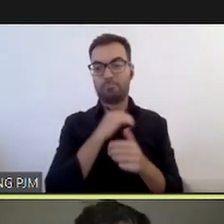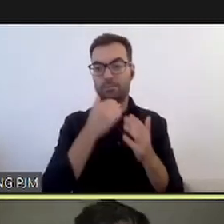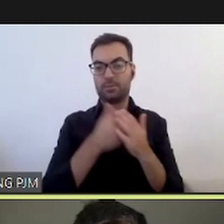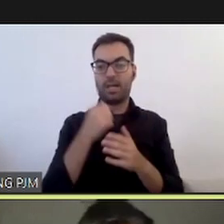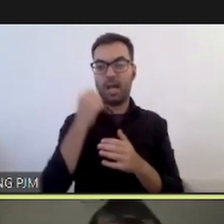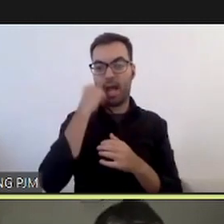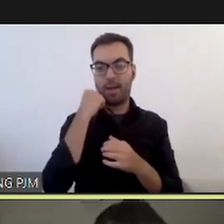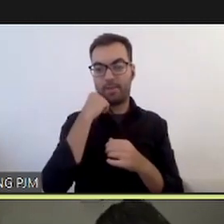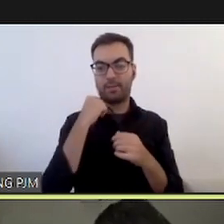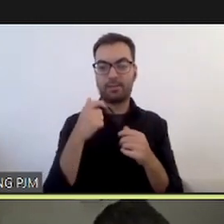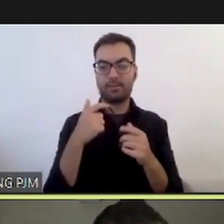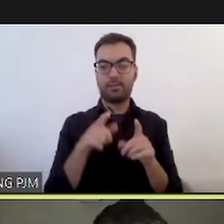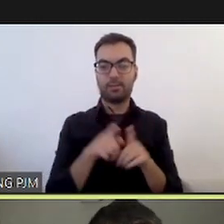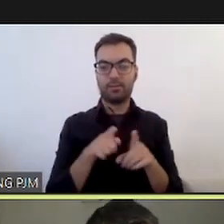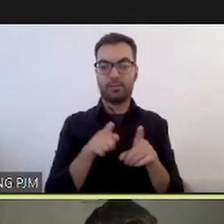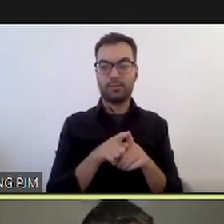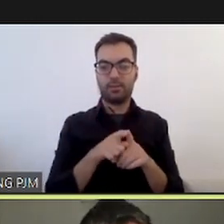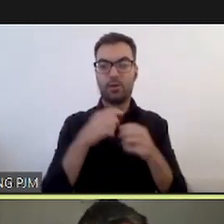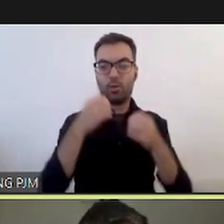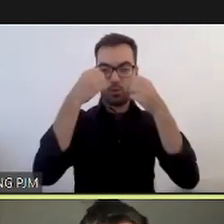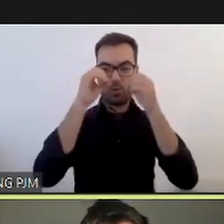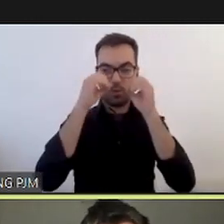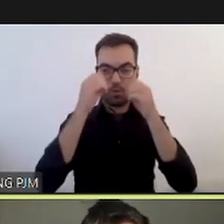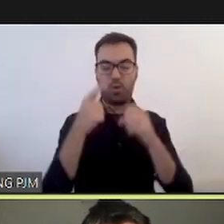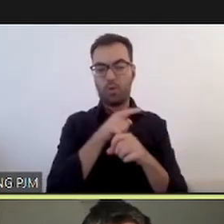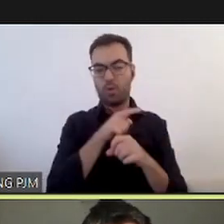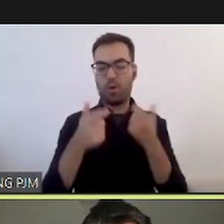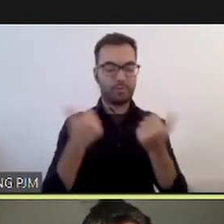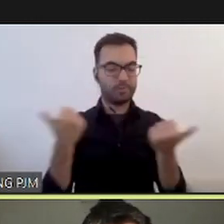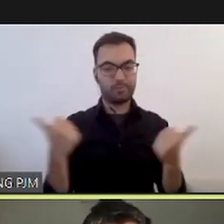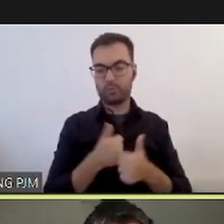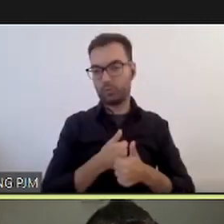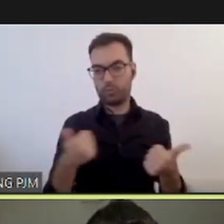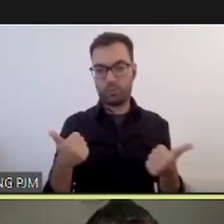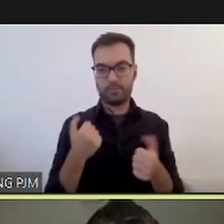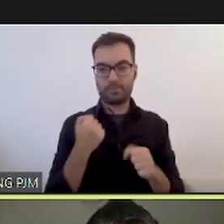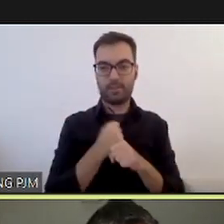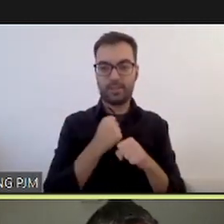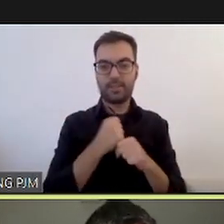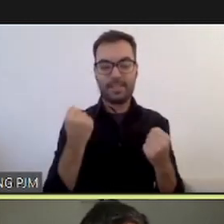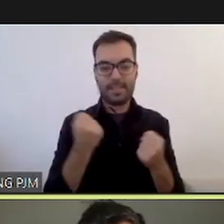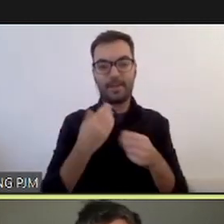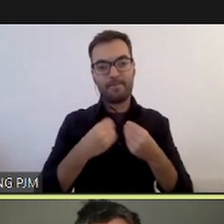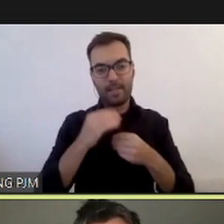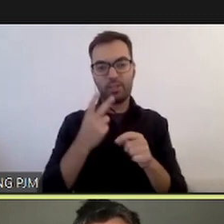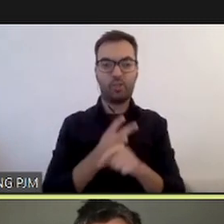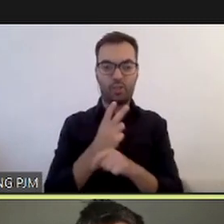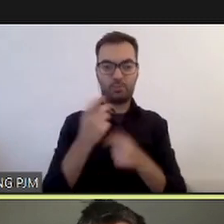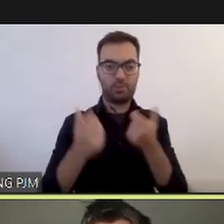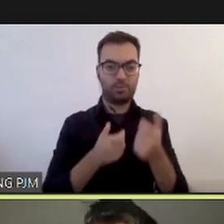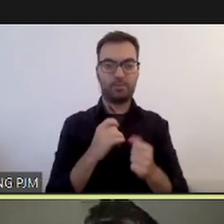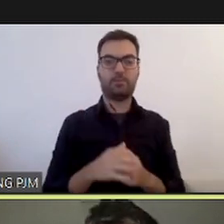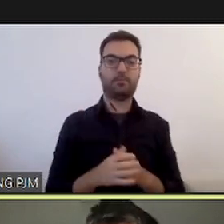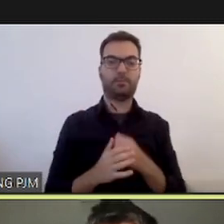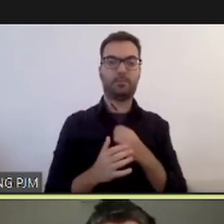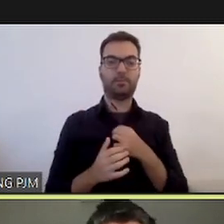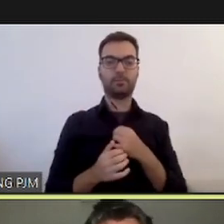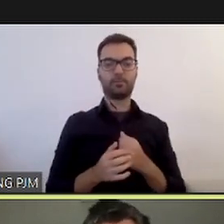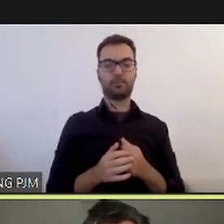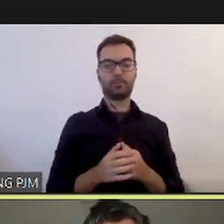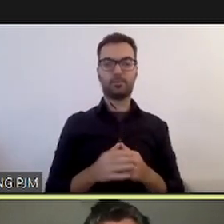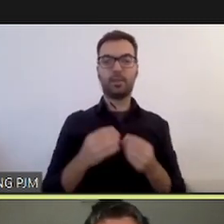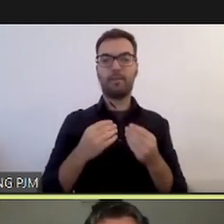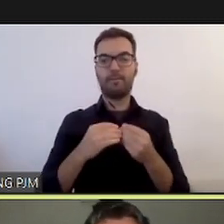is doing, and also the Google doing the amazing job with the accessibility, and more